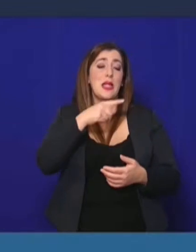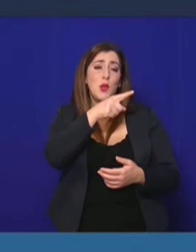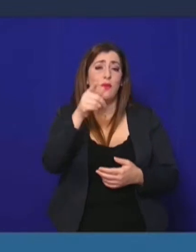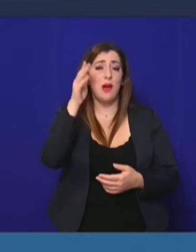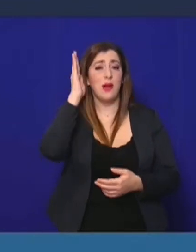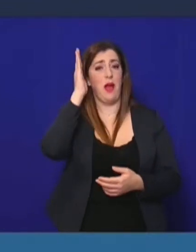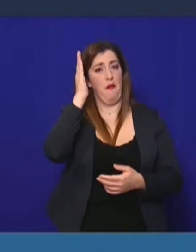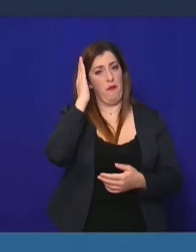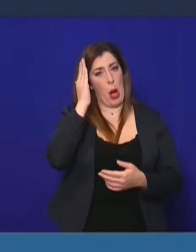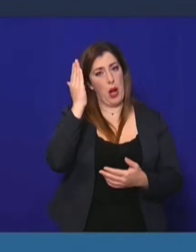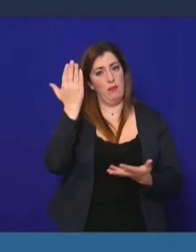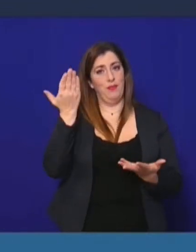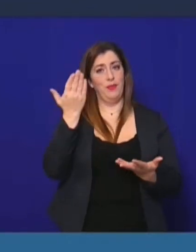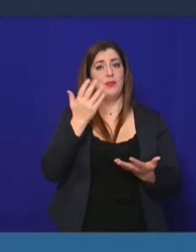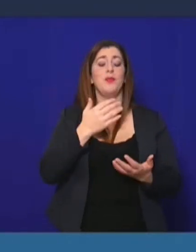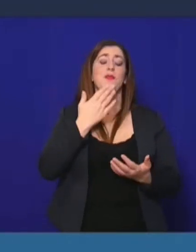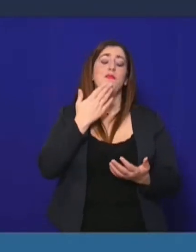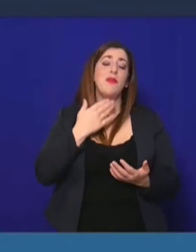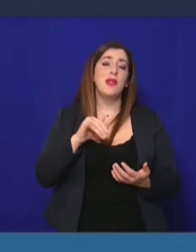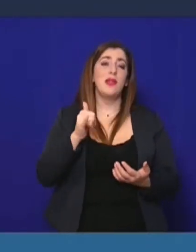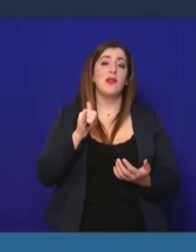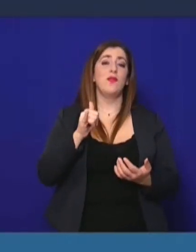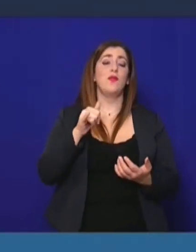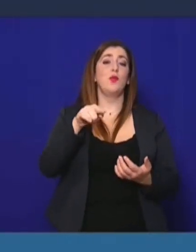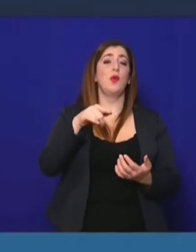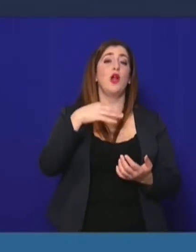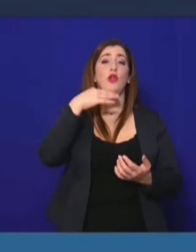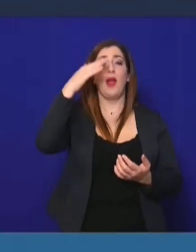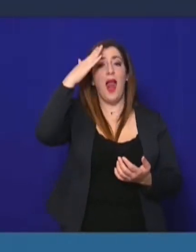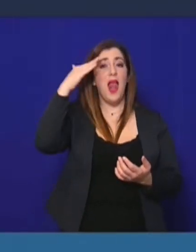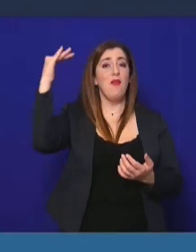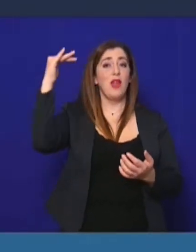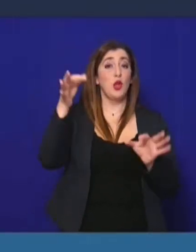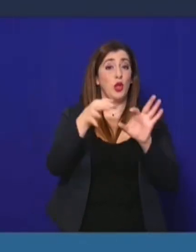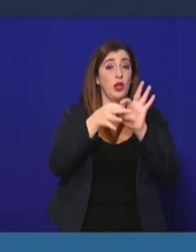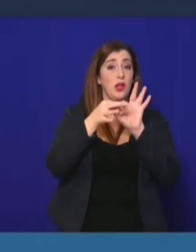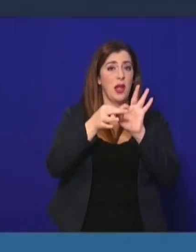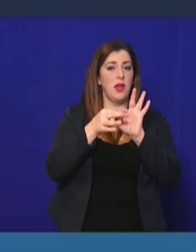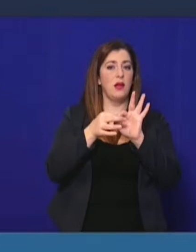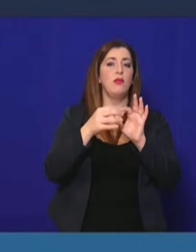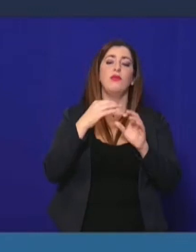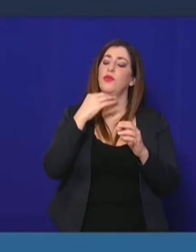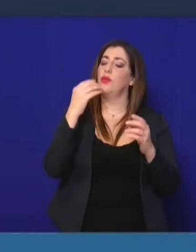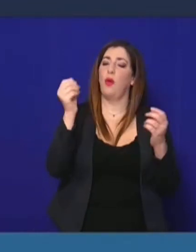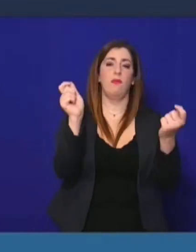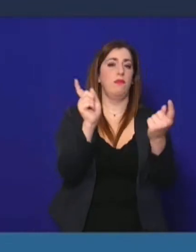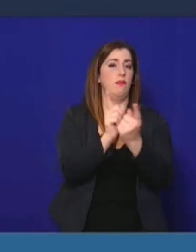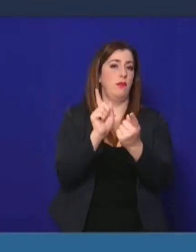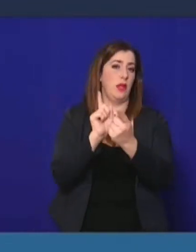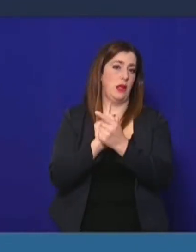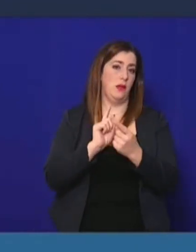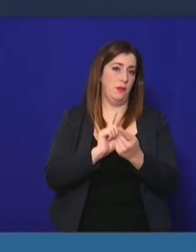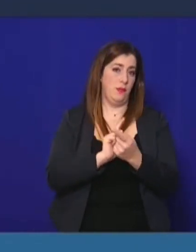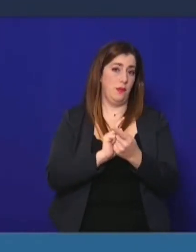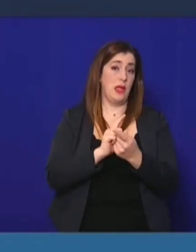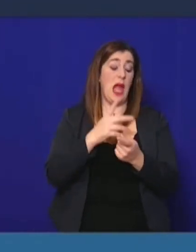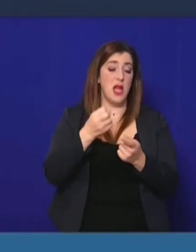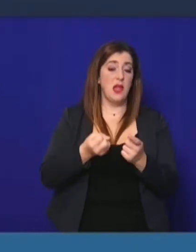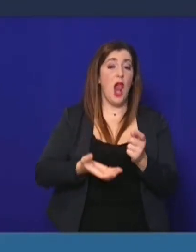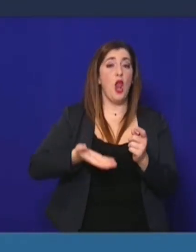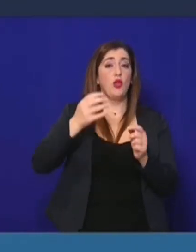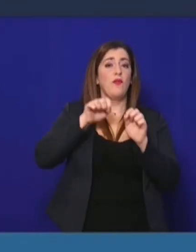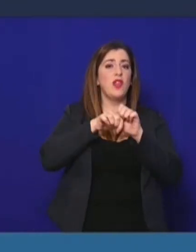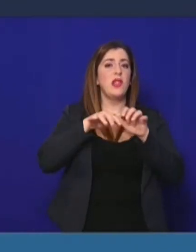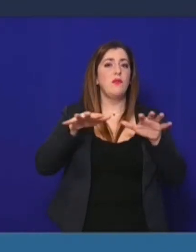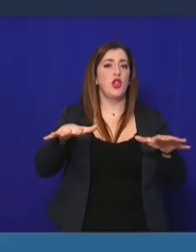especially people who are not usually within your own household, because we know that there is still ongoing transmission within the community. So it is very important